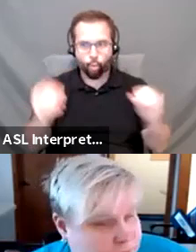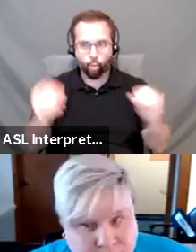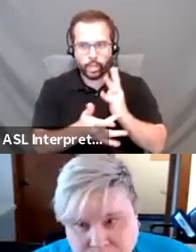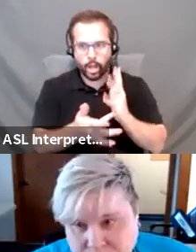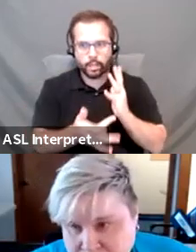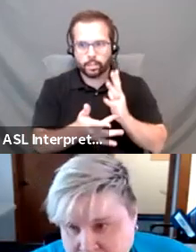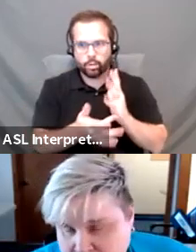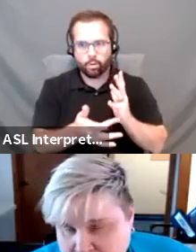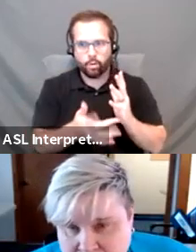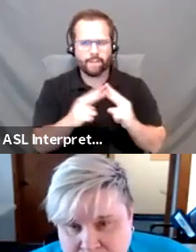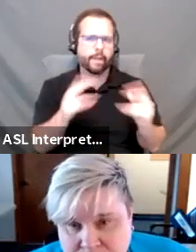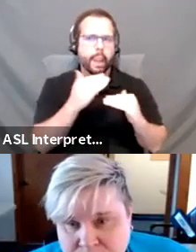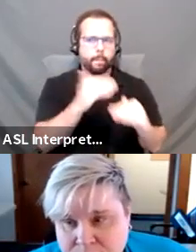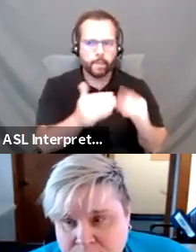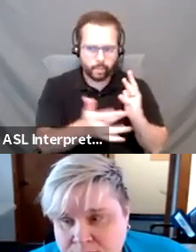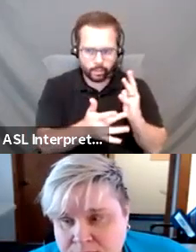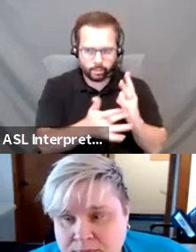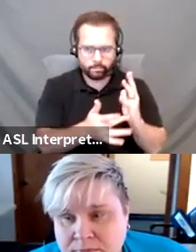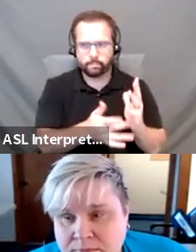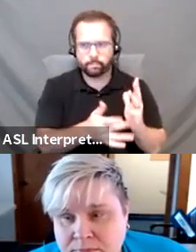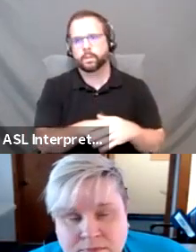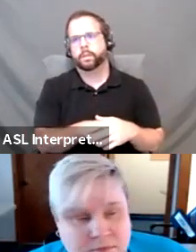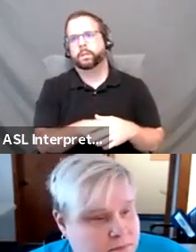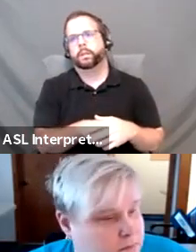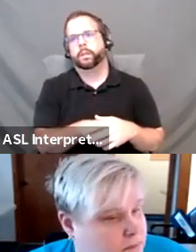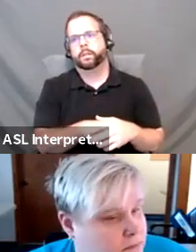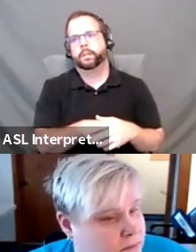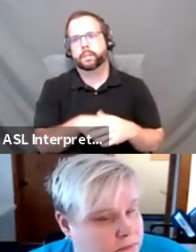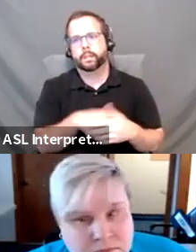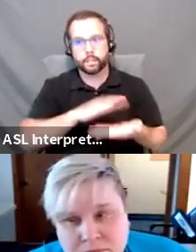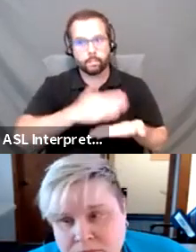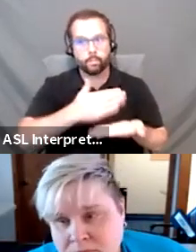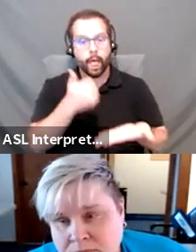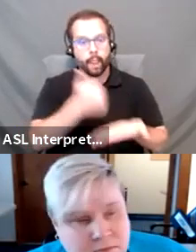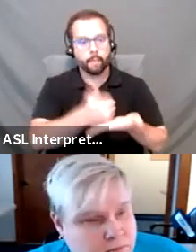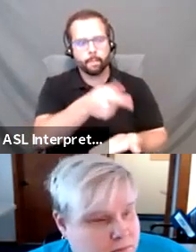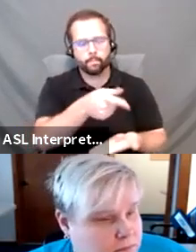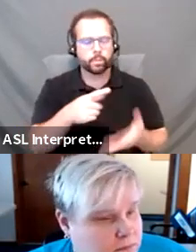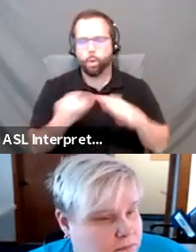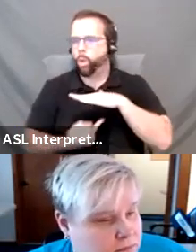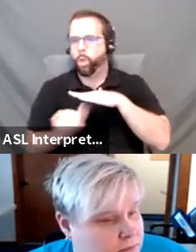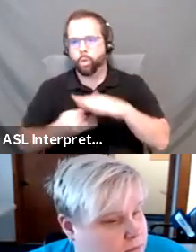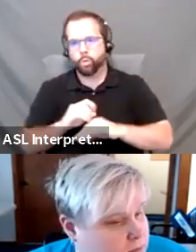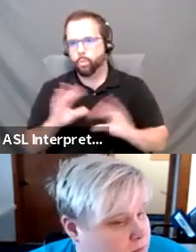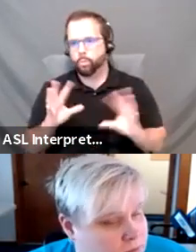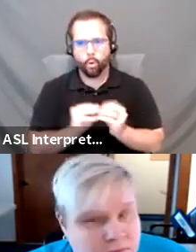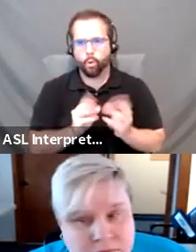And then Jed had mentioned the bandwidth would be paramount. Yeah, that's true too.